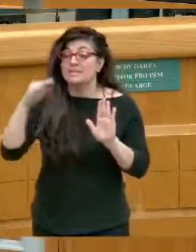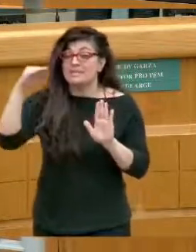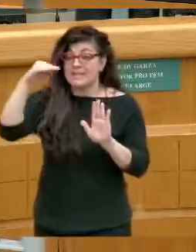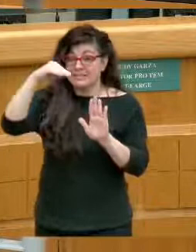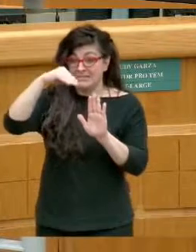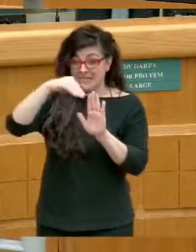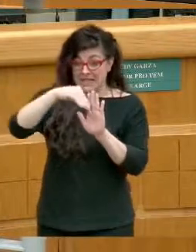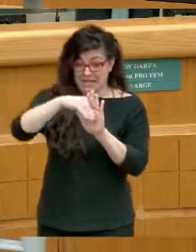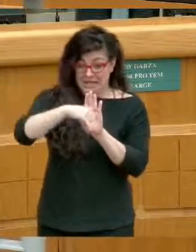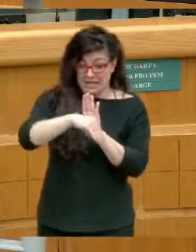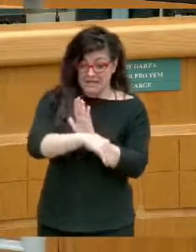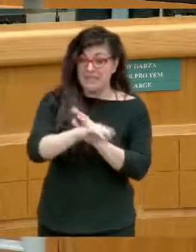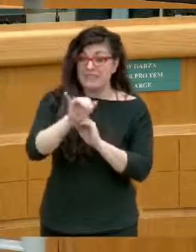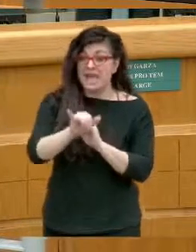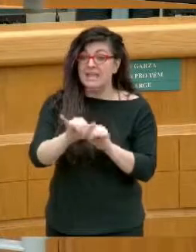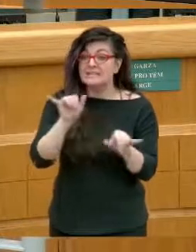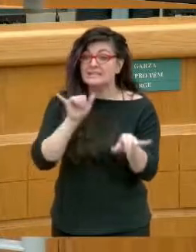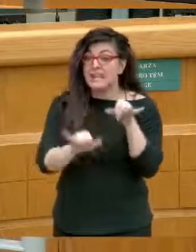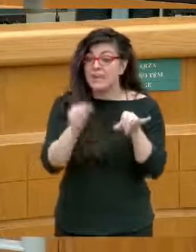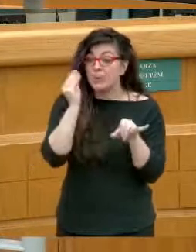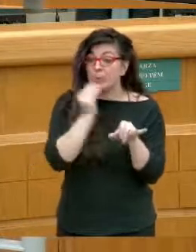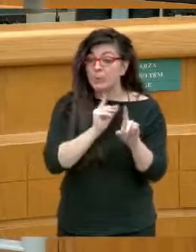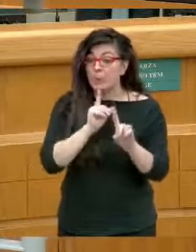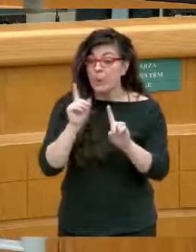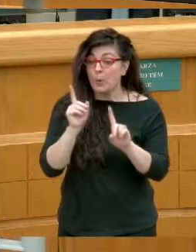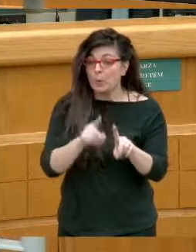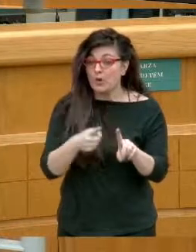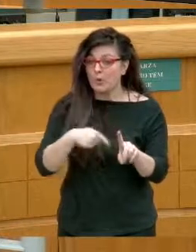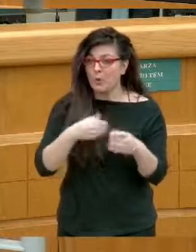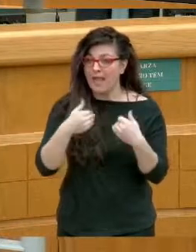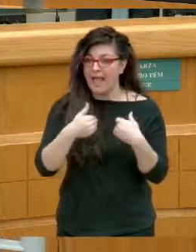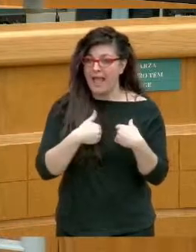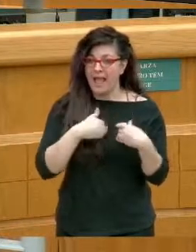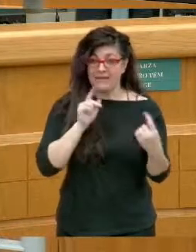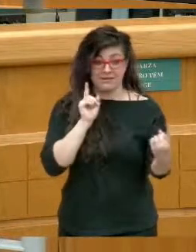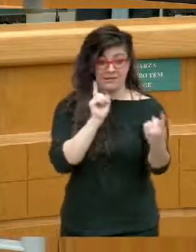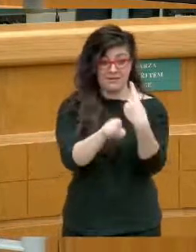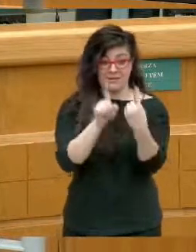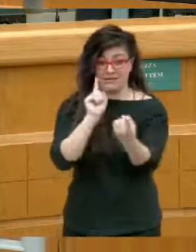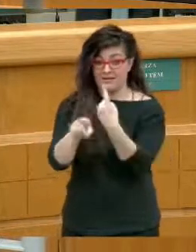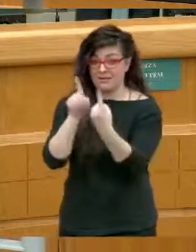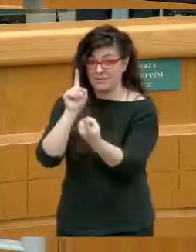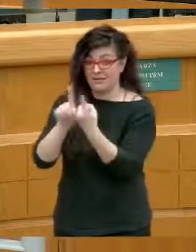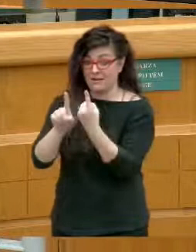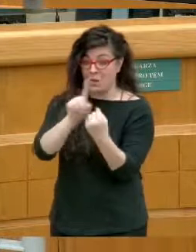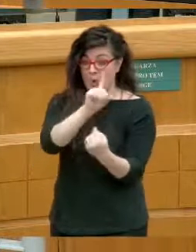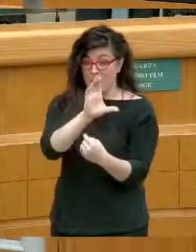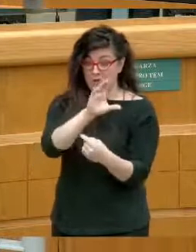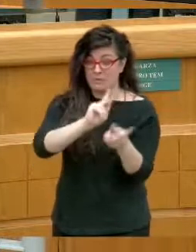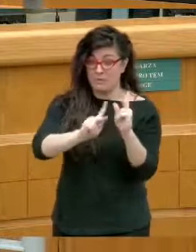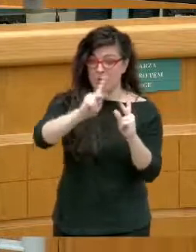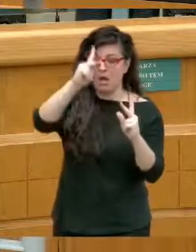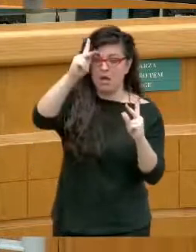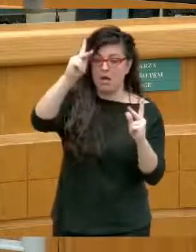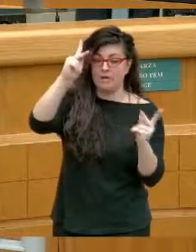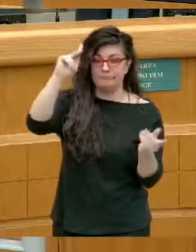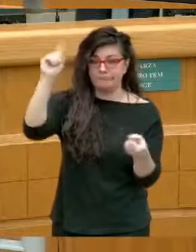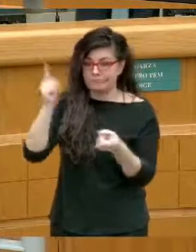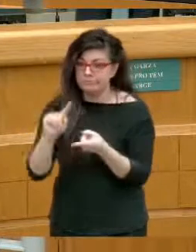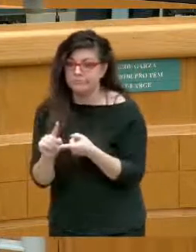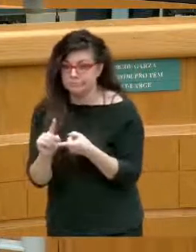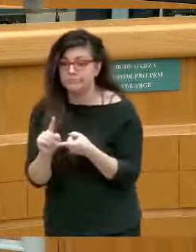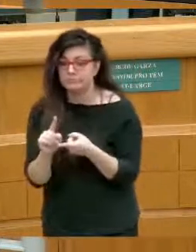time of the stay-at-home, we were already at a very low encounter density as predicted by the cell phone data.